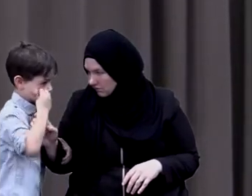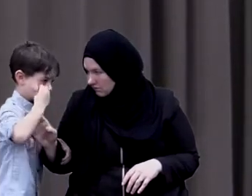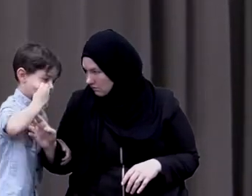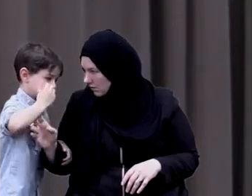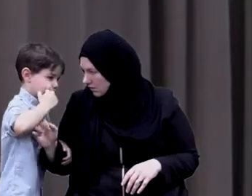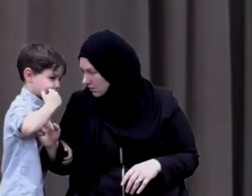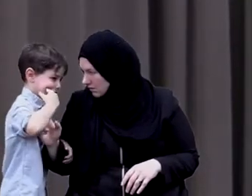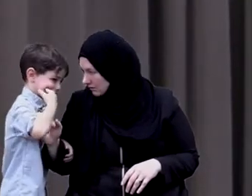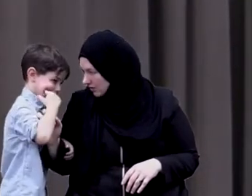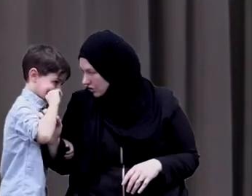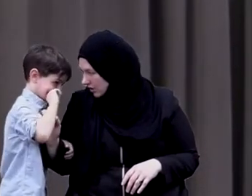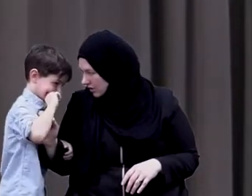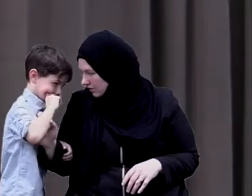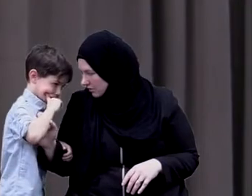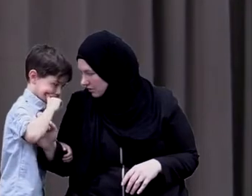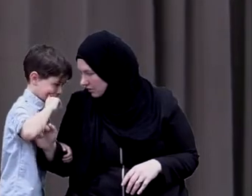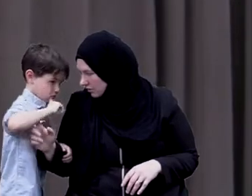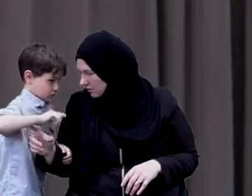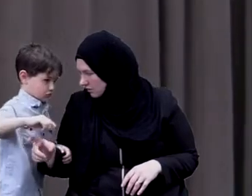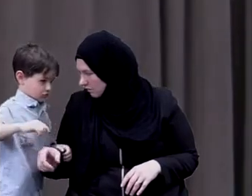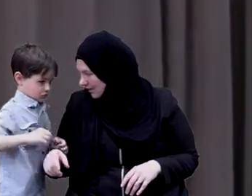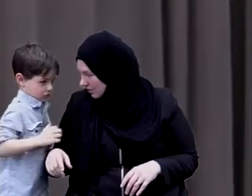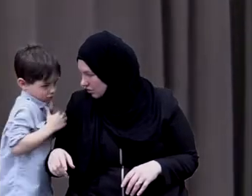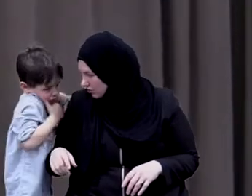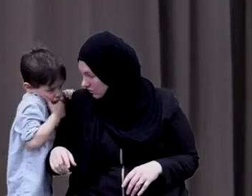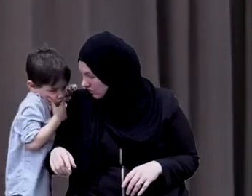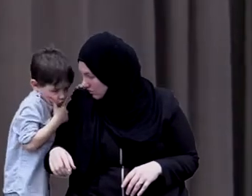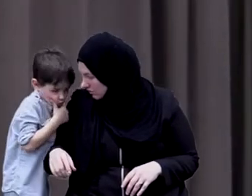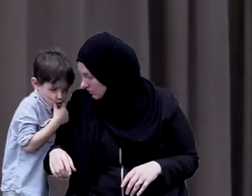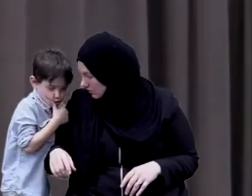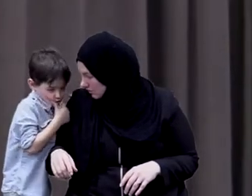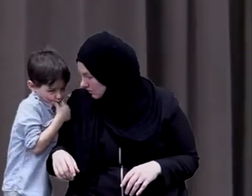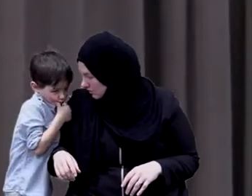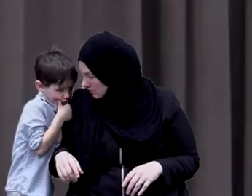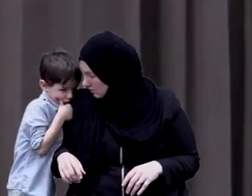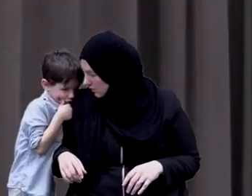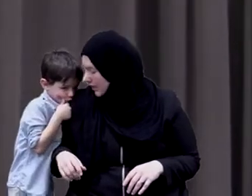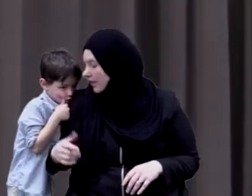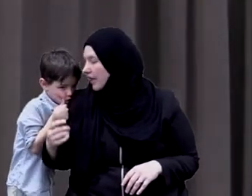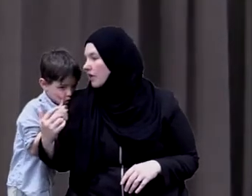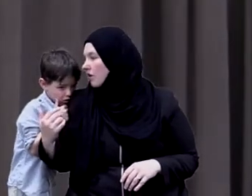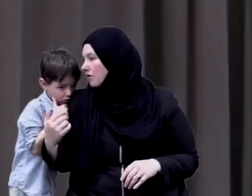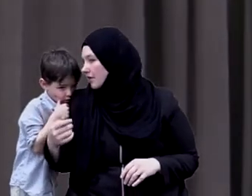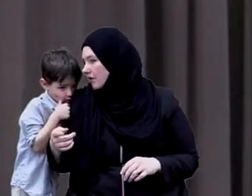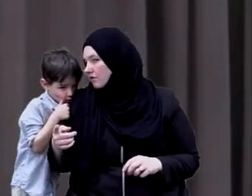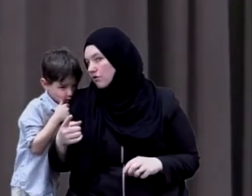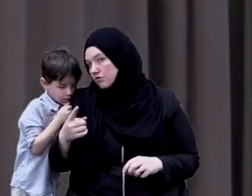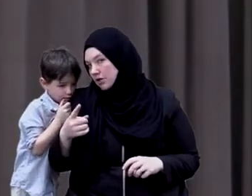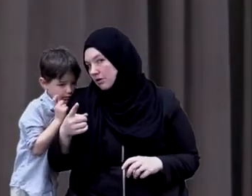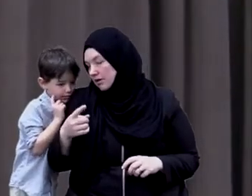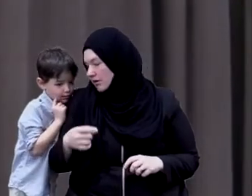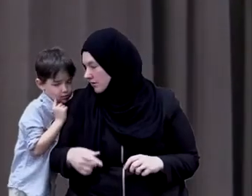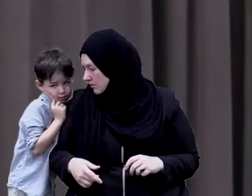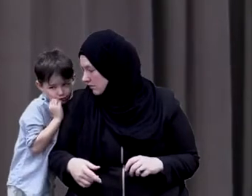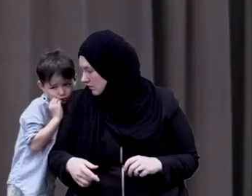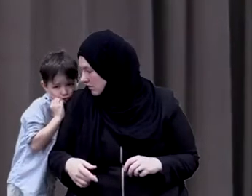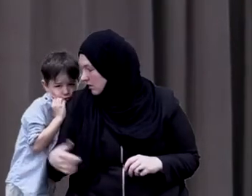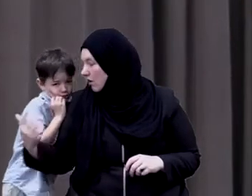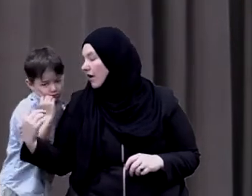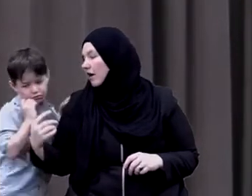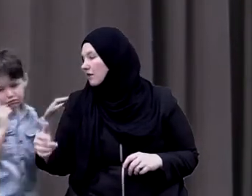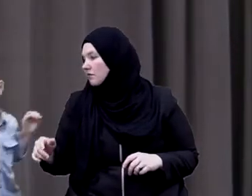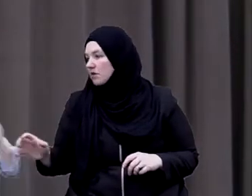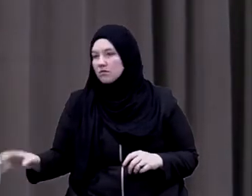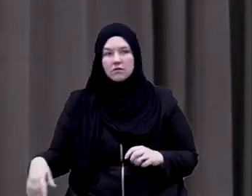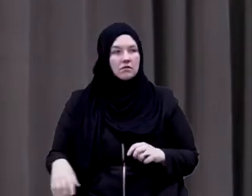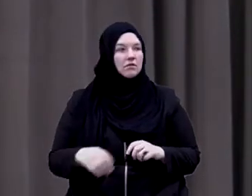Otherwise, they will excel in what they like, whether or not our ummah needs it. So how